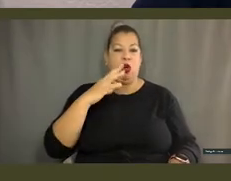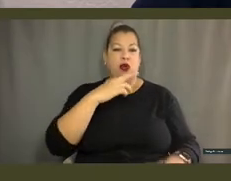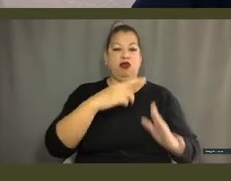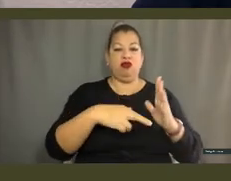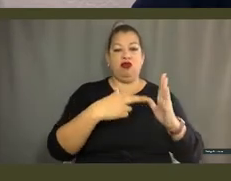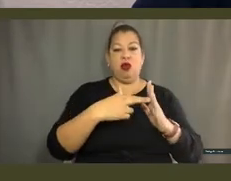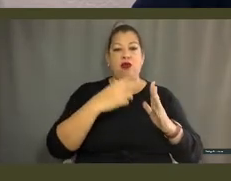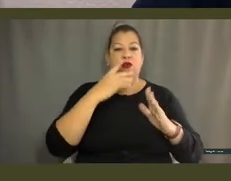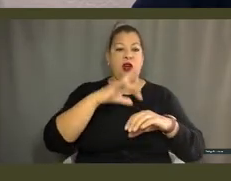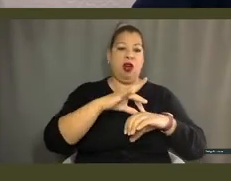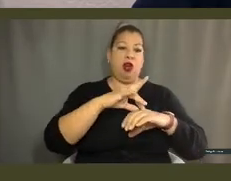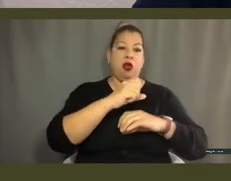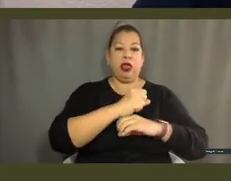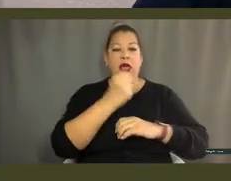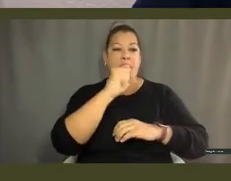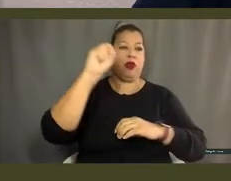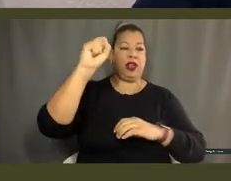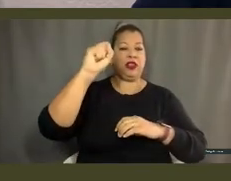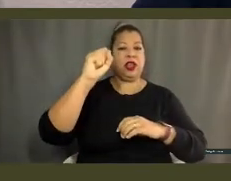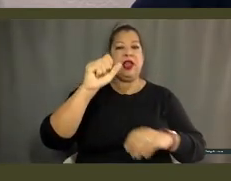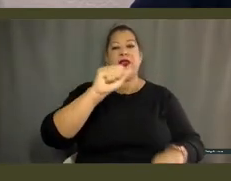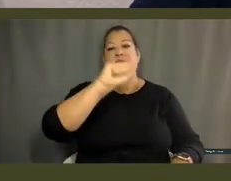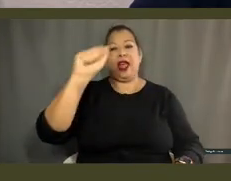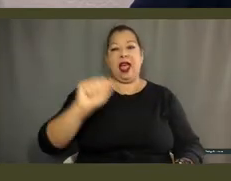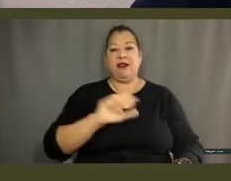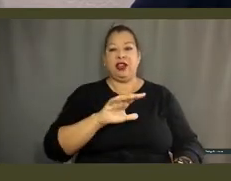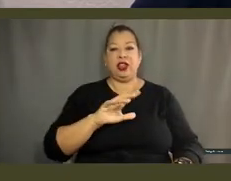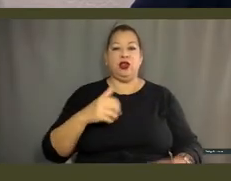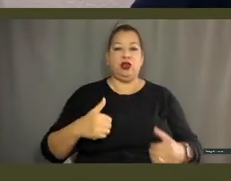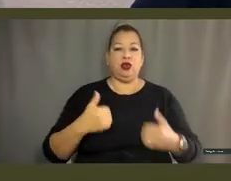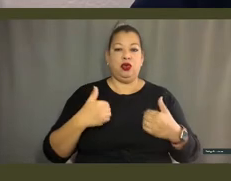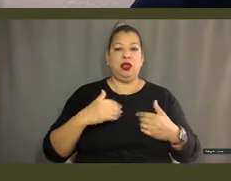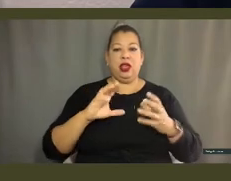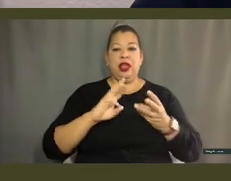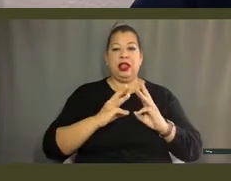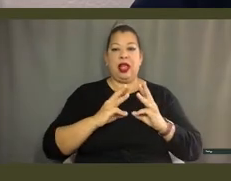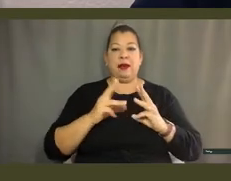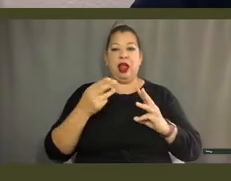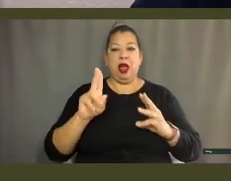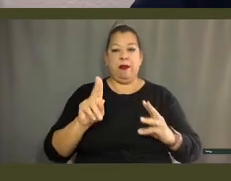Uprising and the African Youth Climate Hub. Welcome.